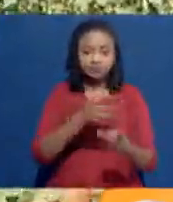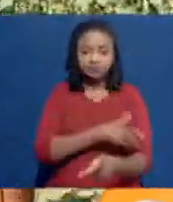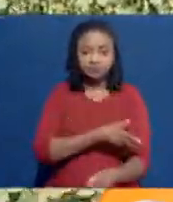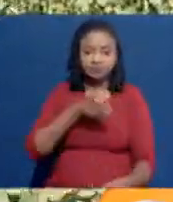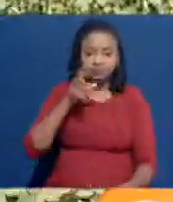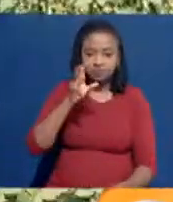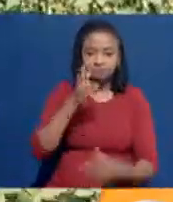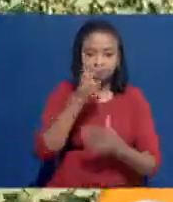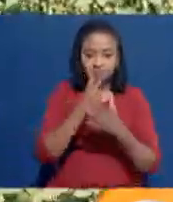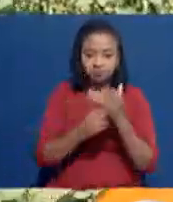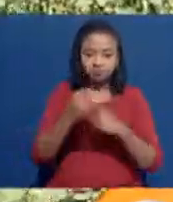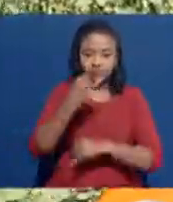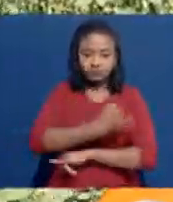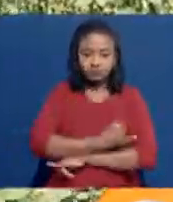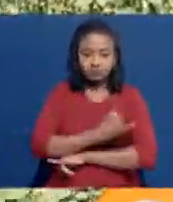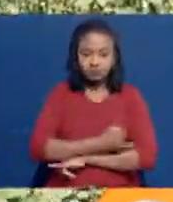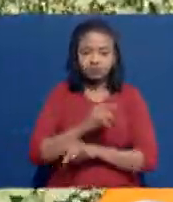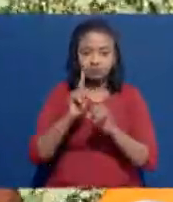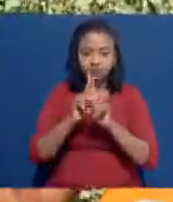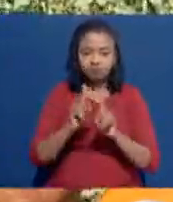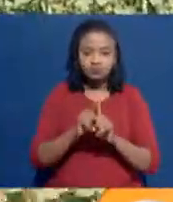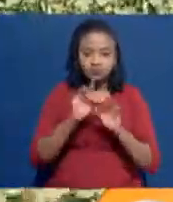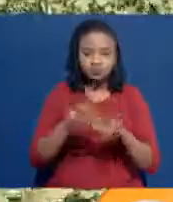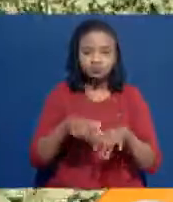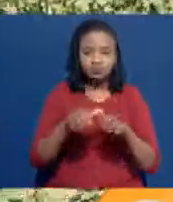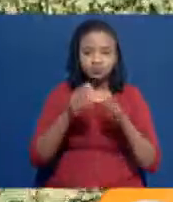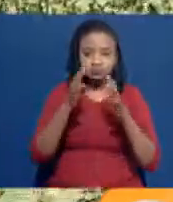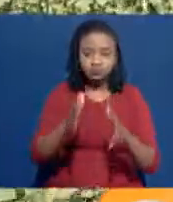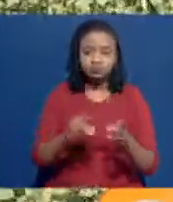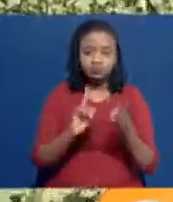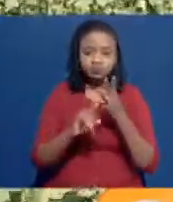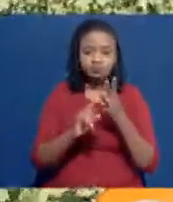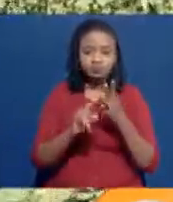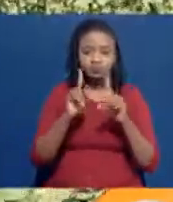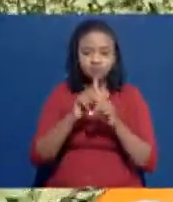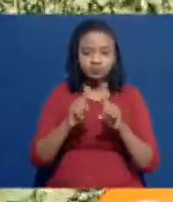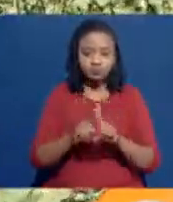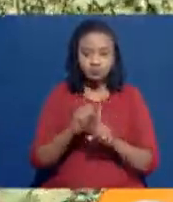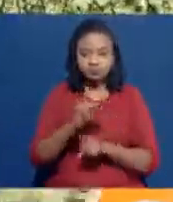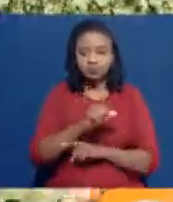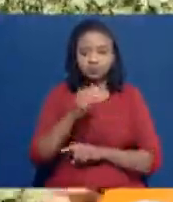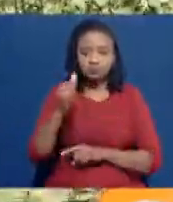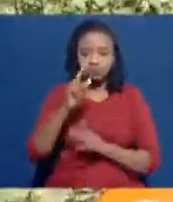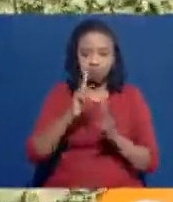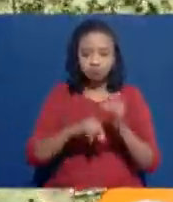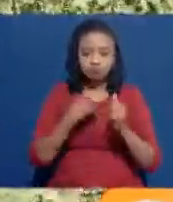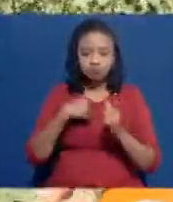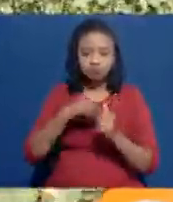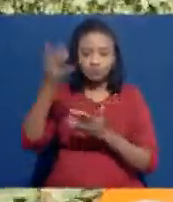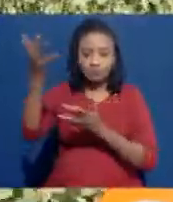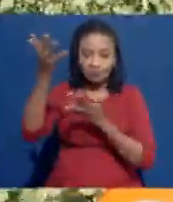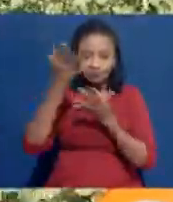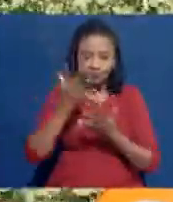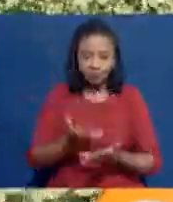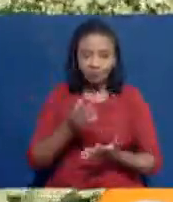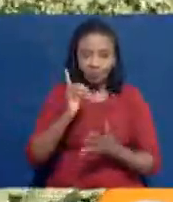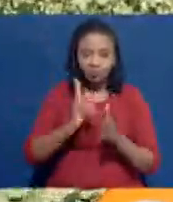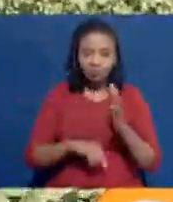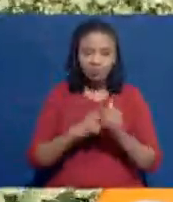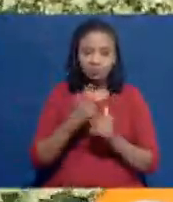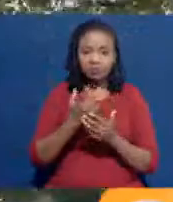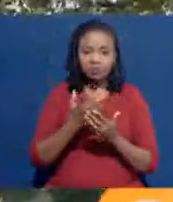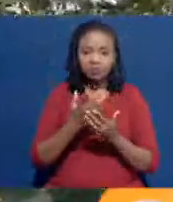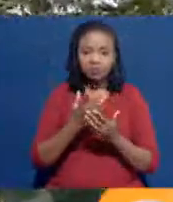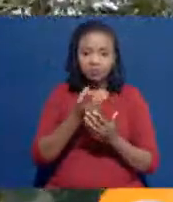institutions and the farmers. And the other one was the offloading of what the farmer